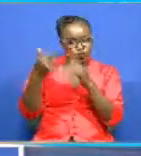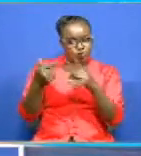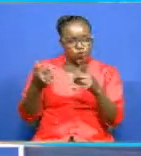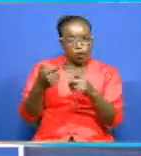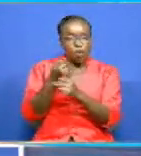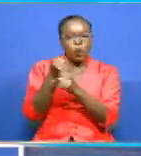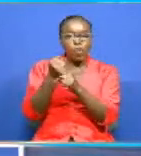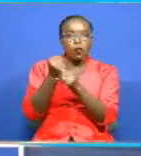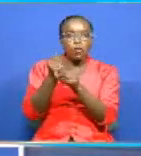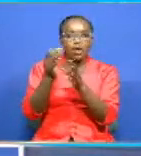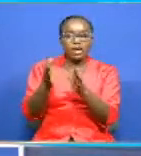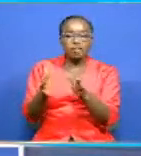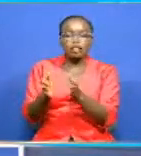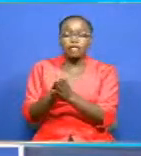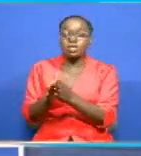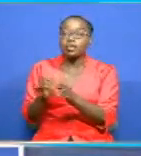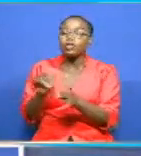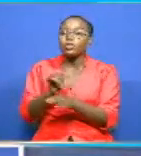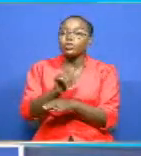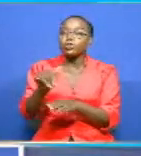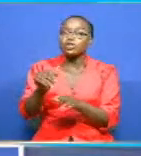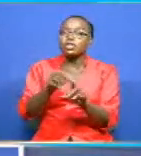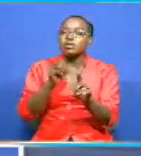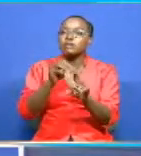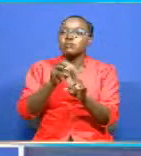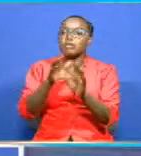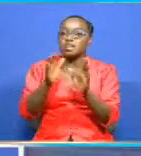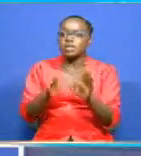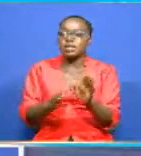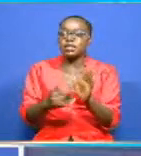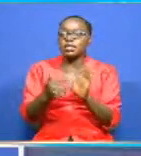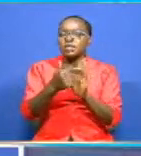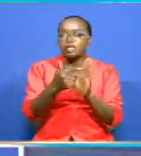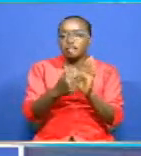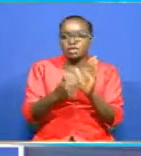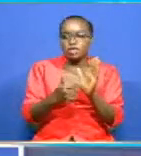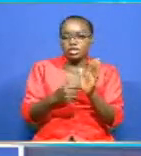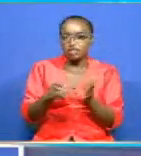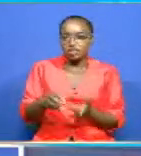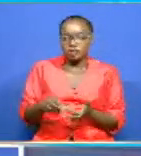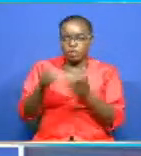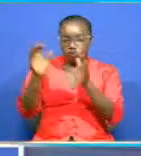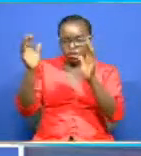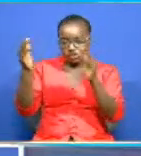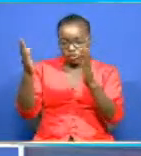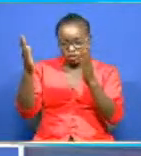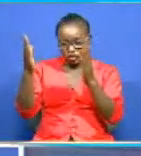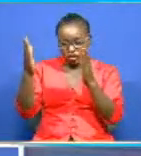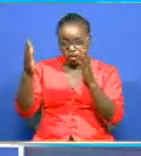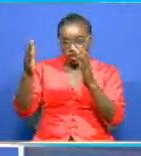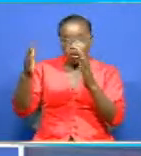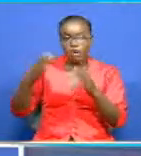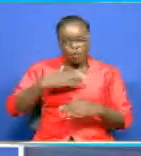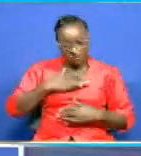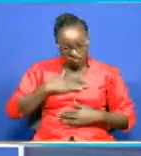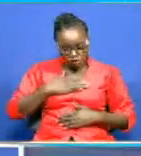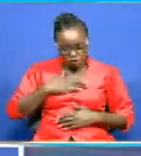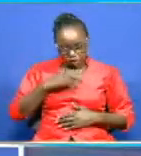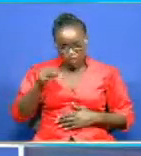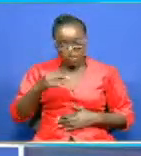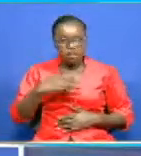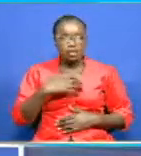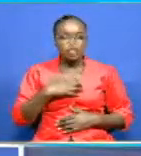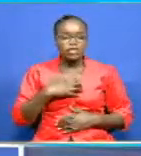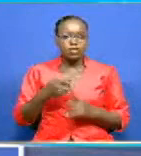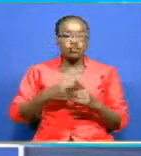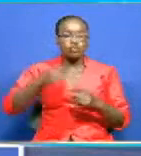peers and those that he mentored. Serafina Robi with details of the special ceremony that was held to honor him as he retires